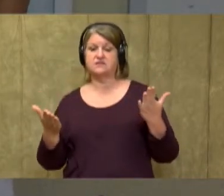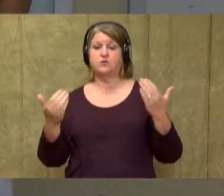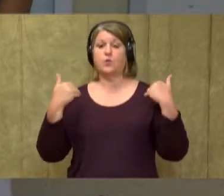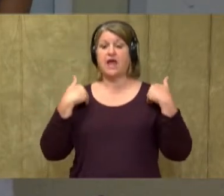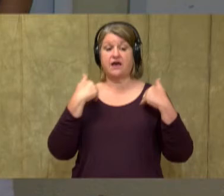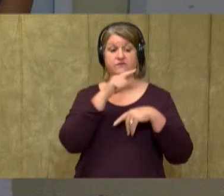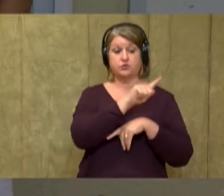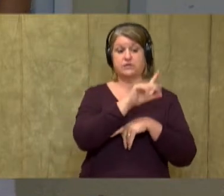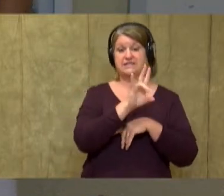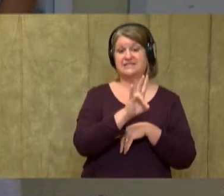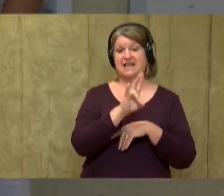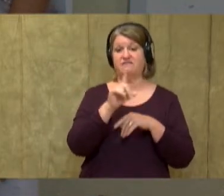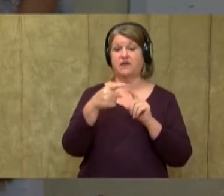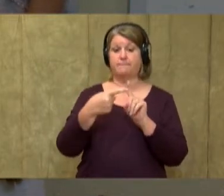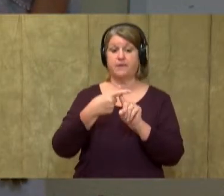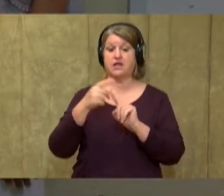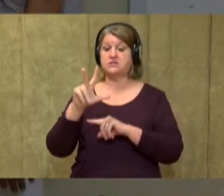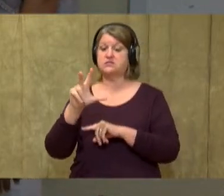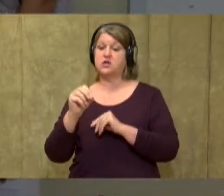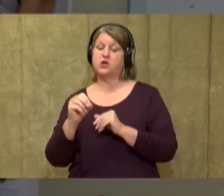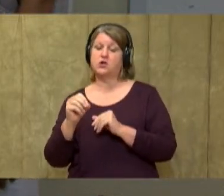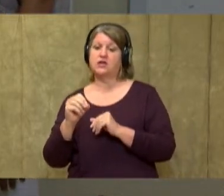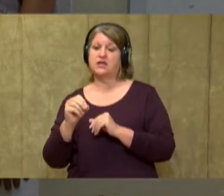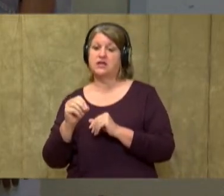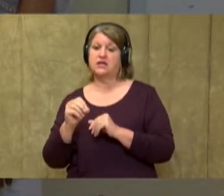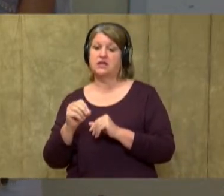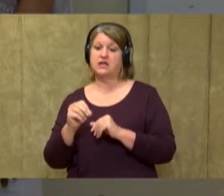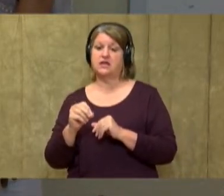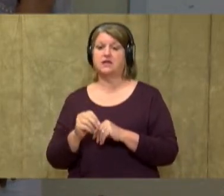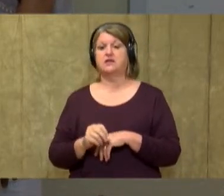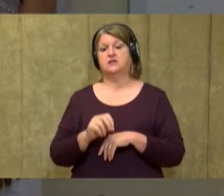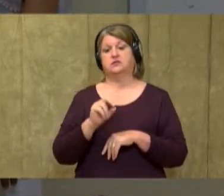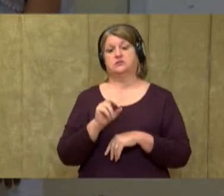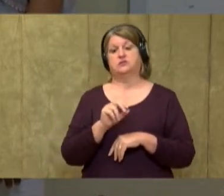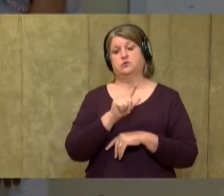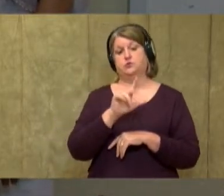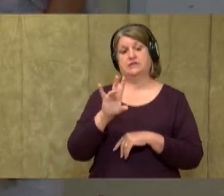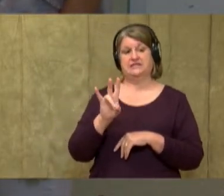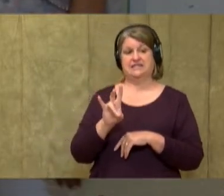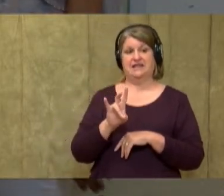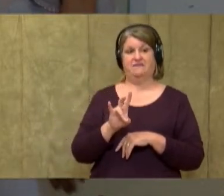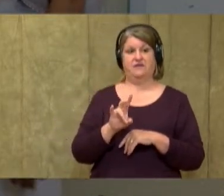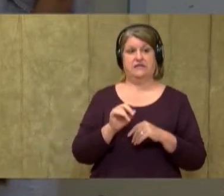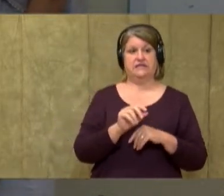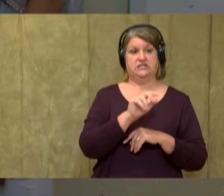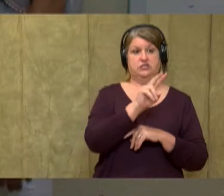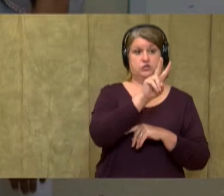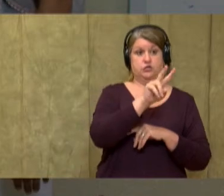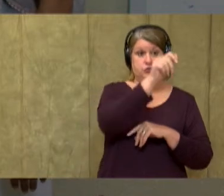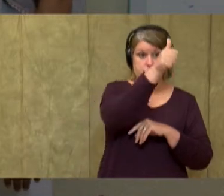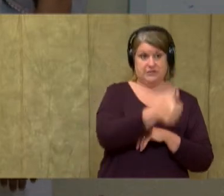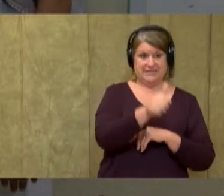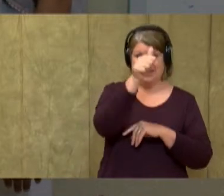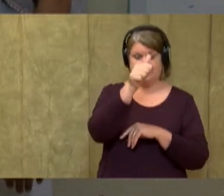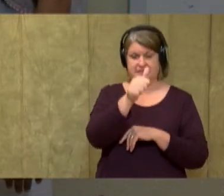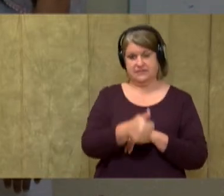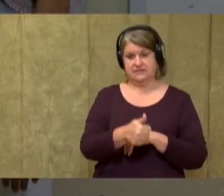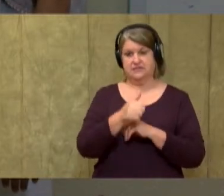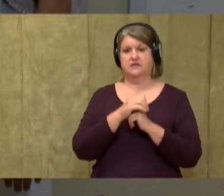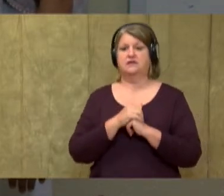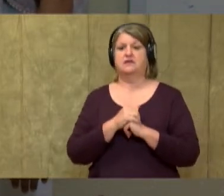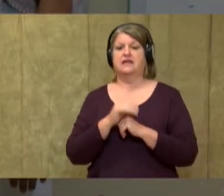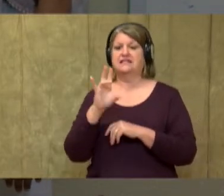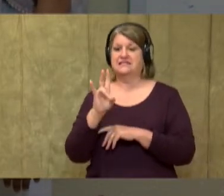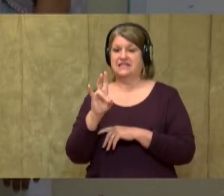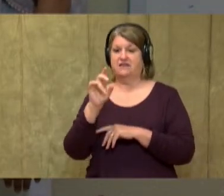27 plus 30, so 27, that would be 2 tens and 7 ones. 1,